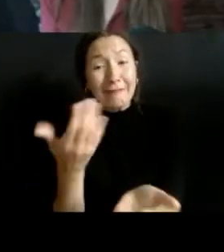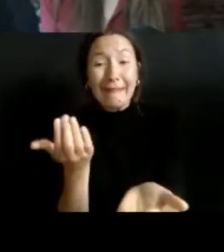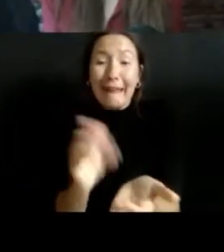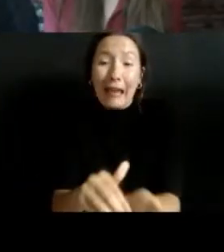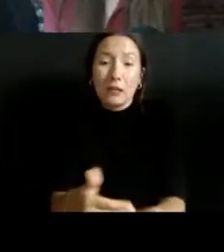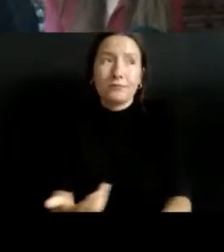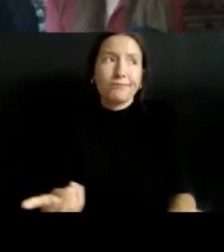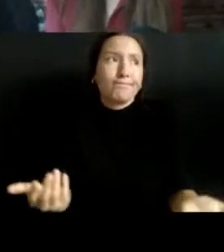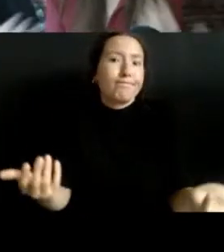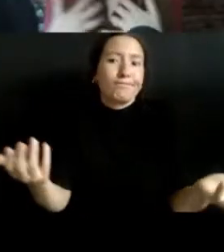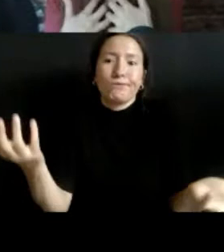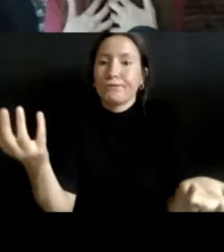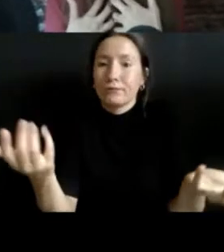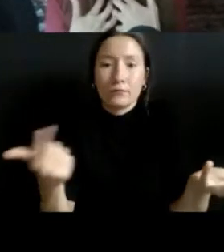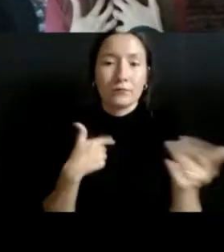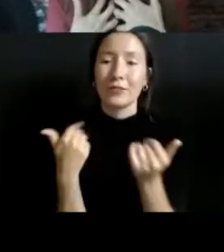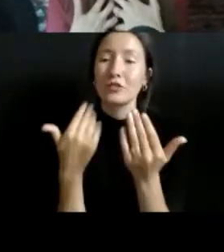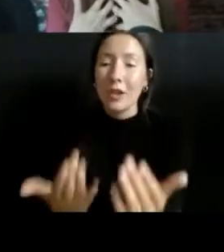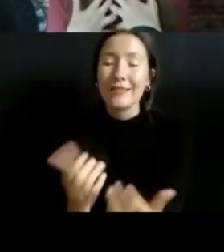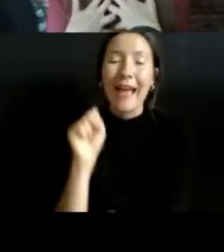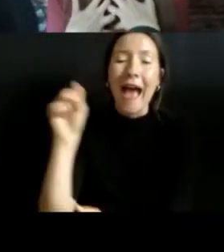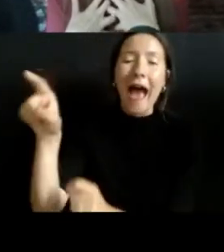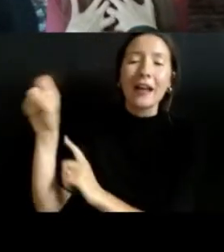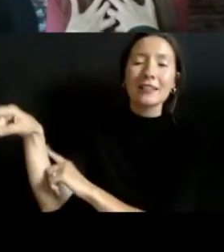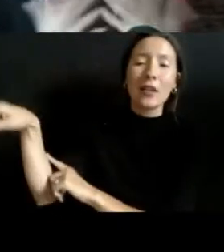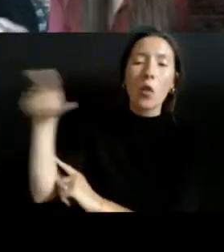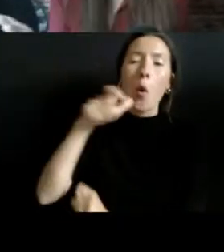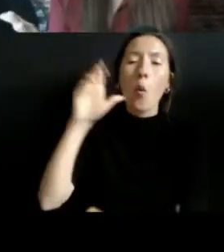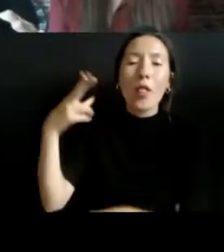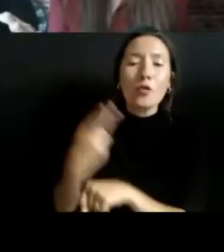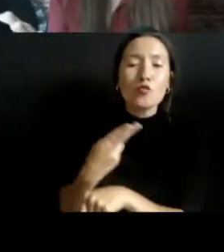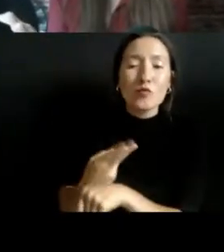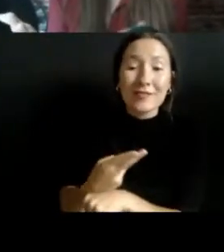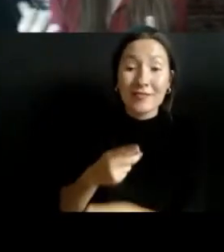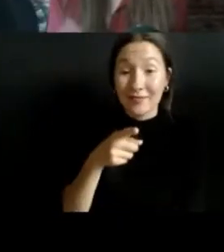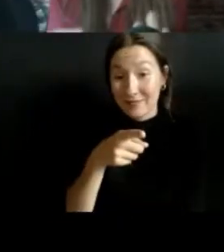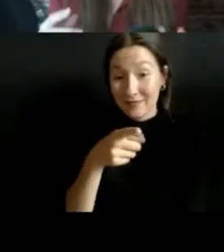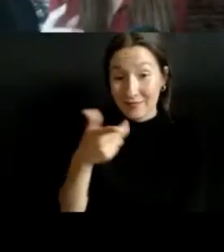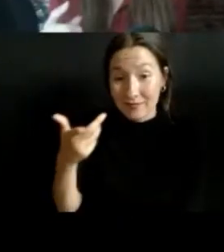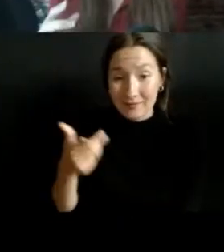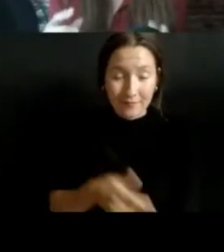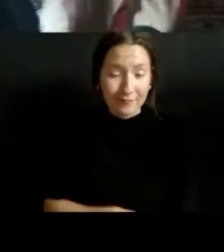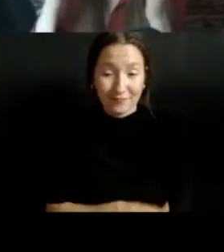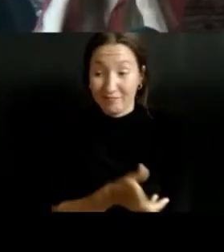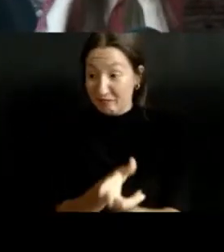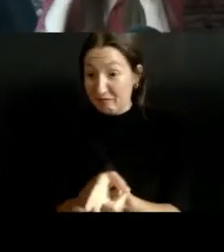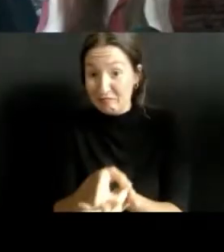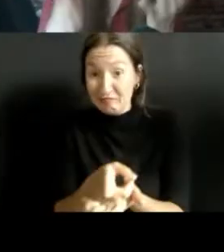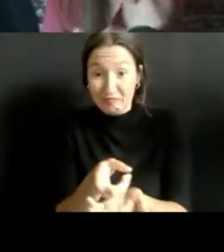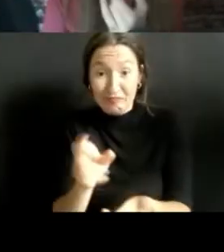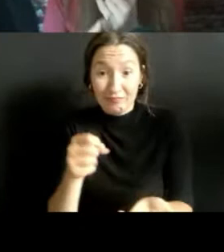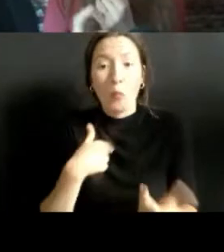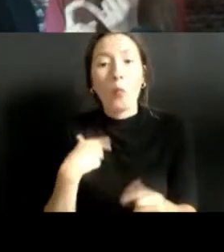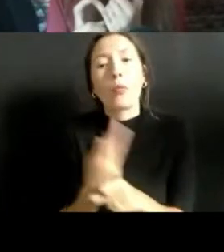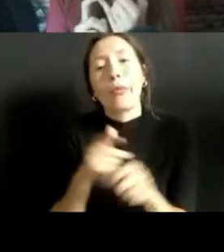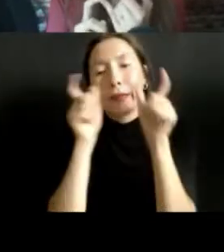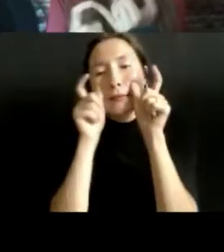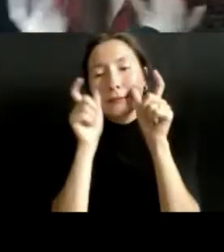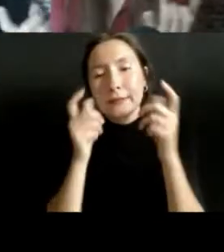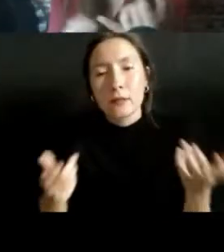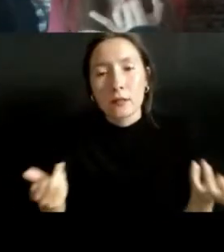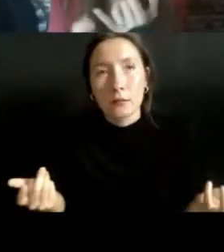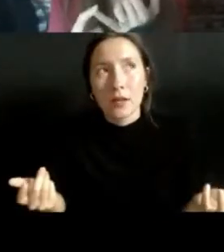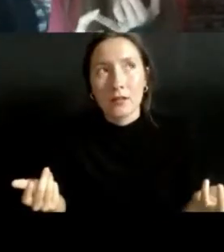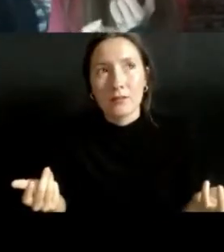testing because let's be honest. Yes, I wear glasses, but I have corrected